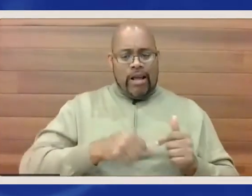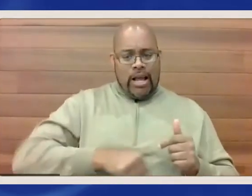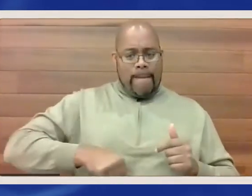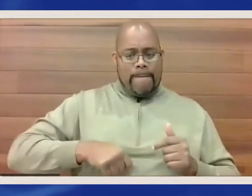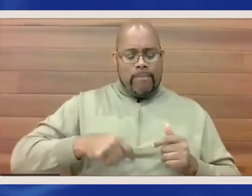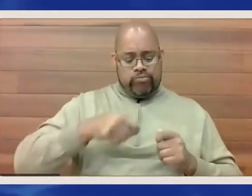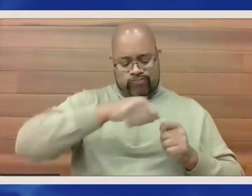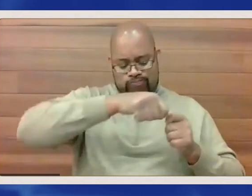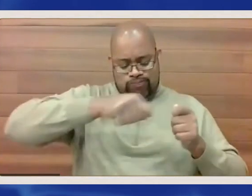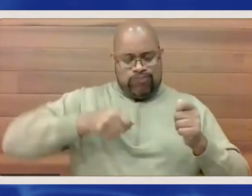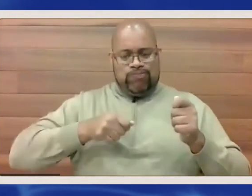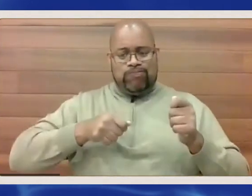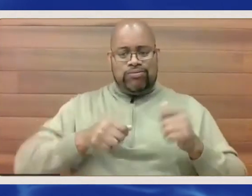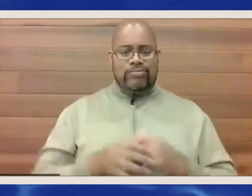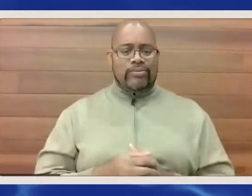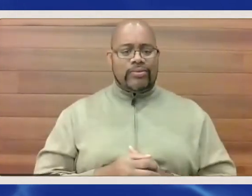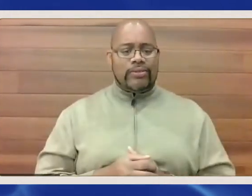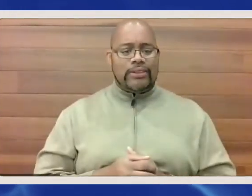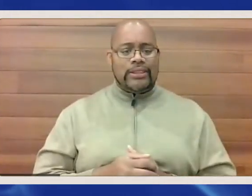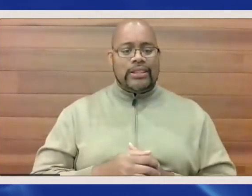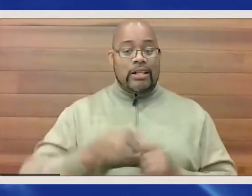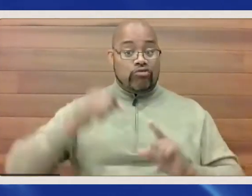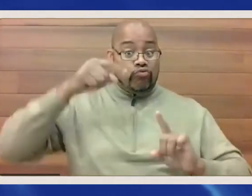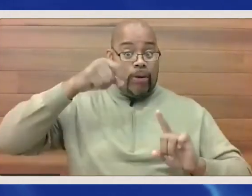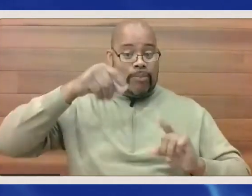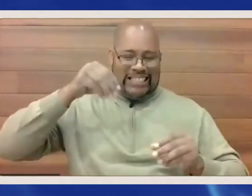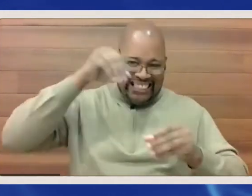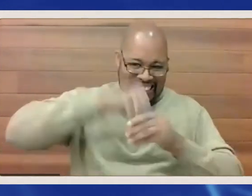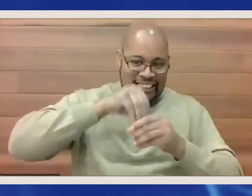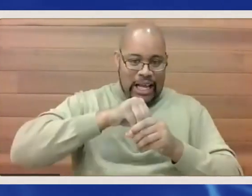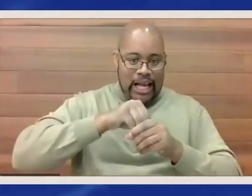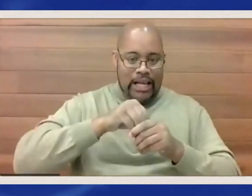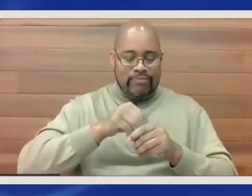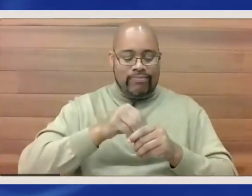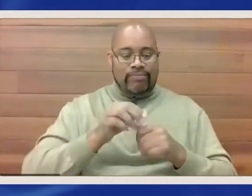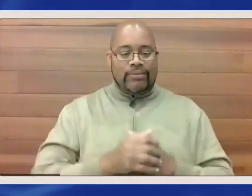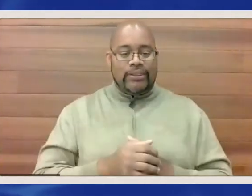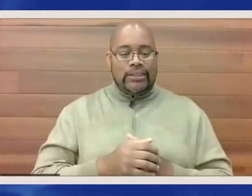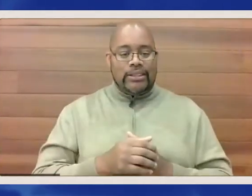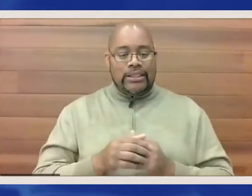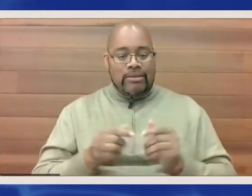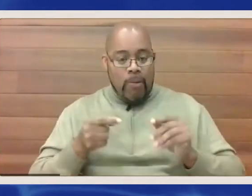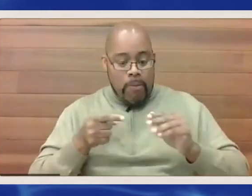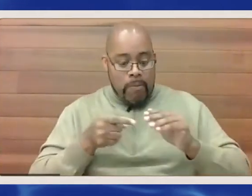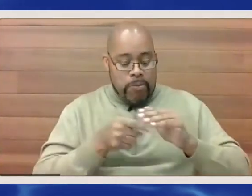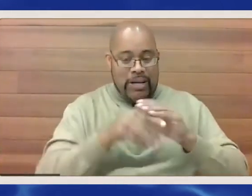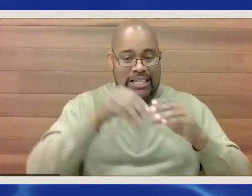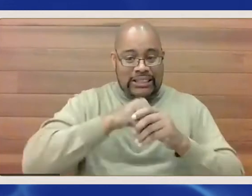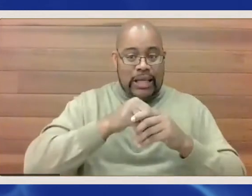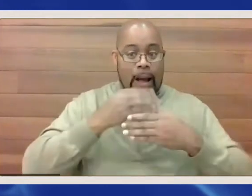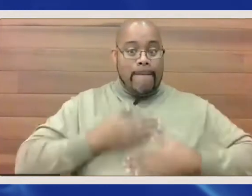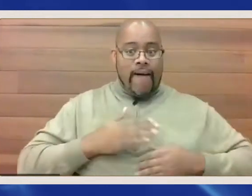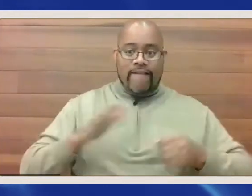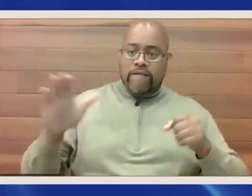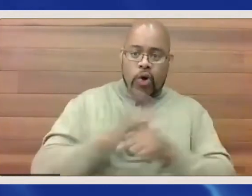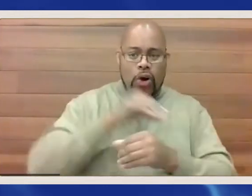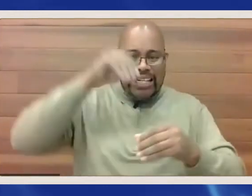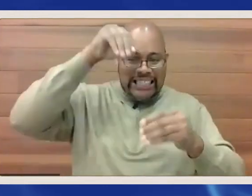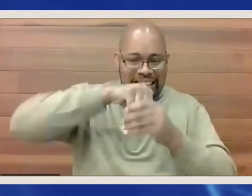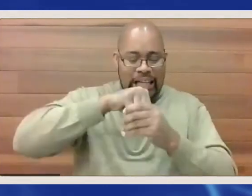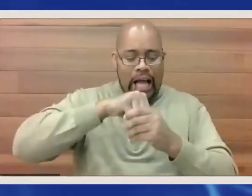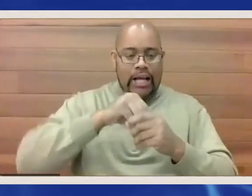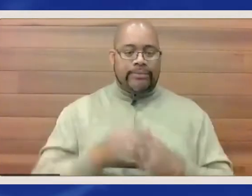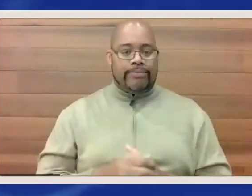with a scalpel, place the transmitter into the incision, push it until it's completely within the body